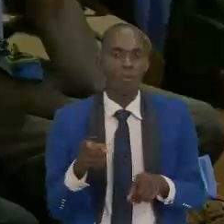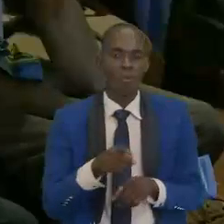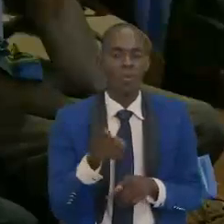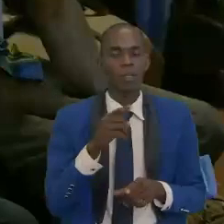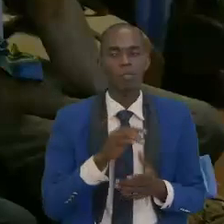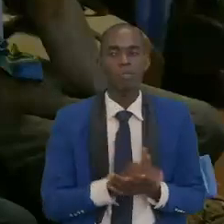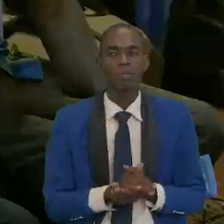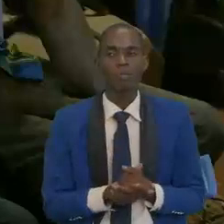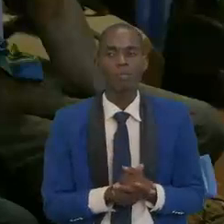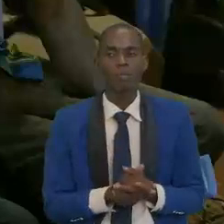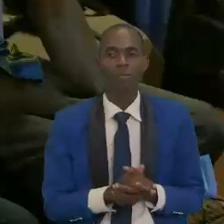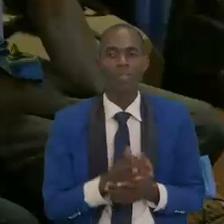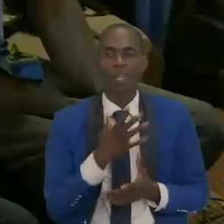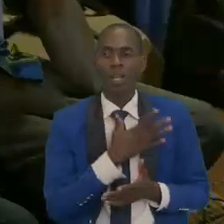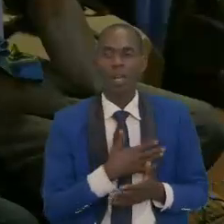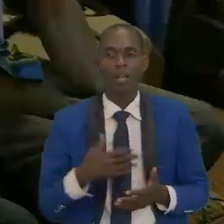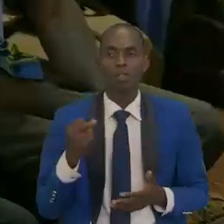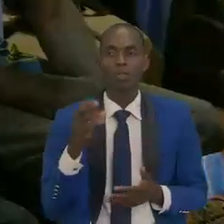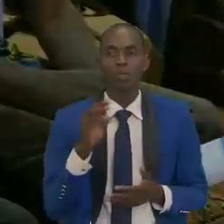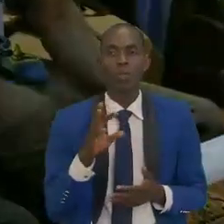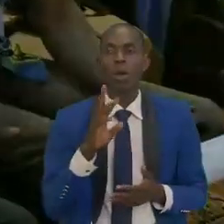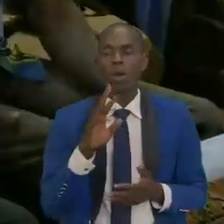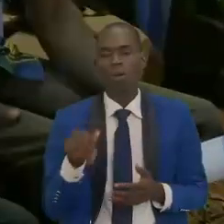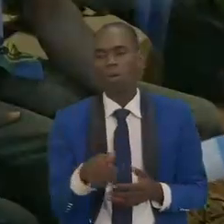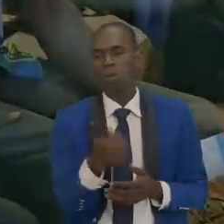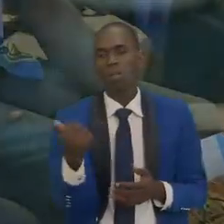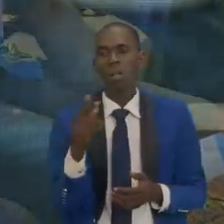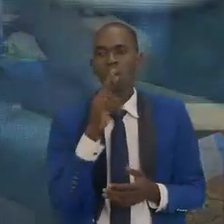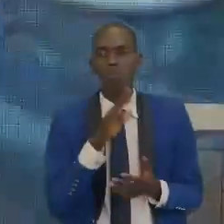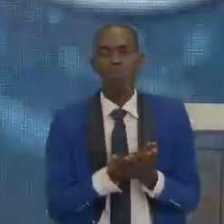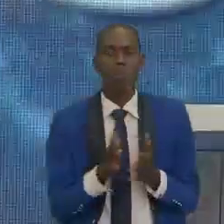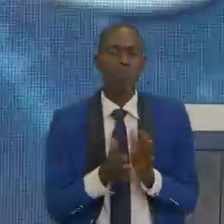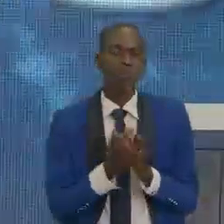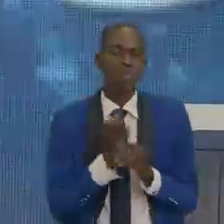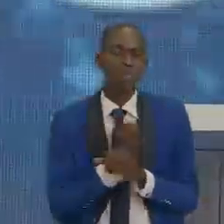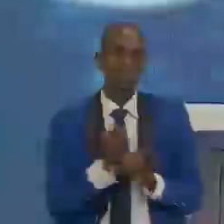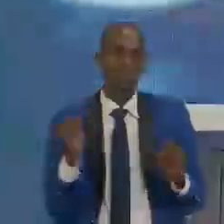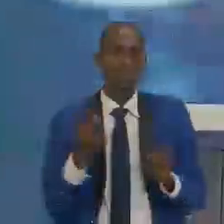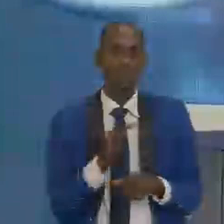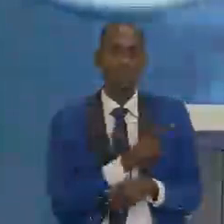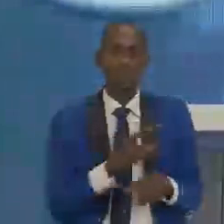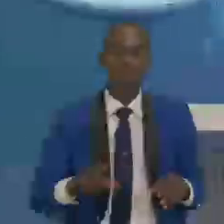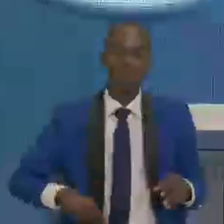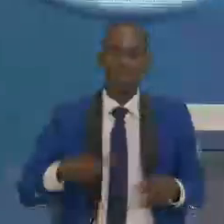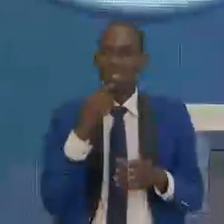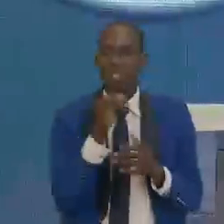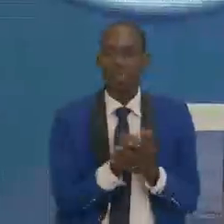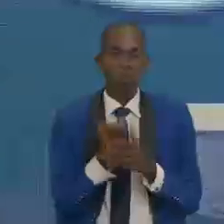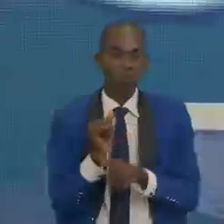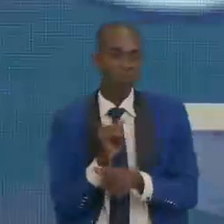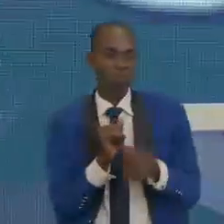And so others are getting saved, they're not saved. Others are getting